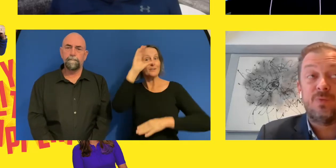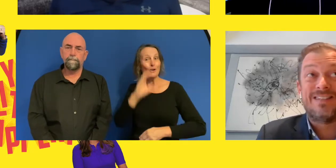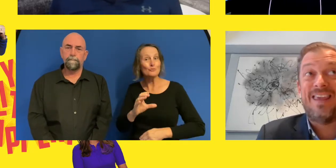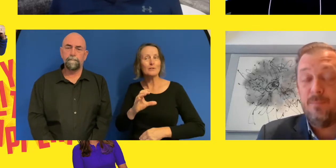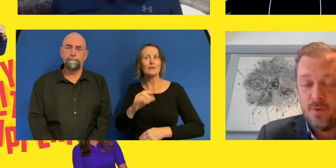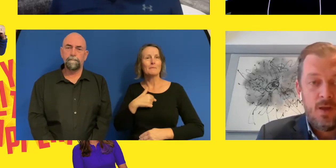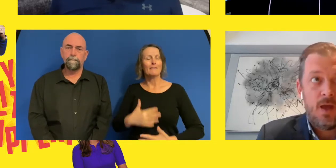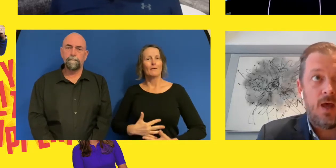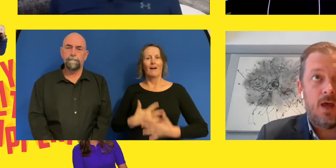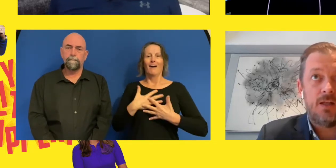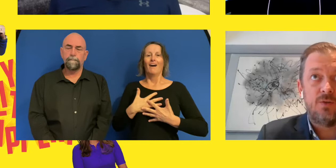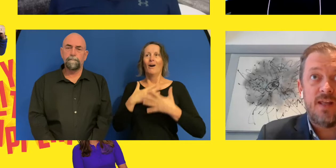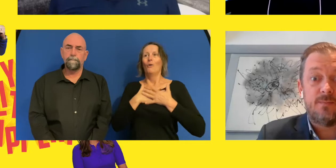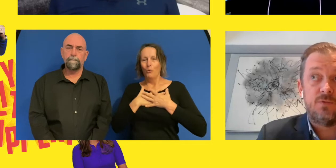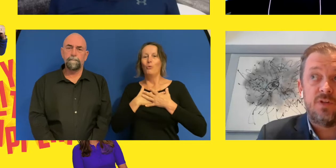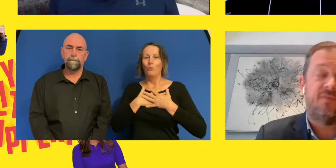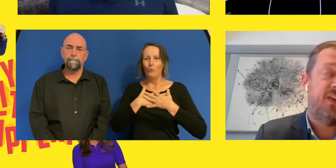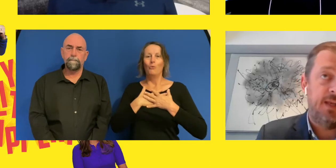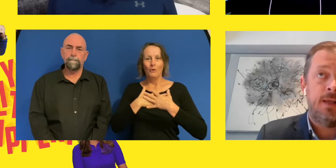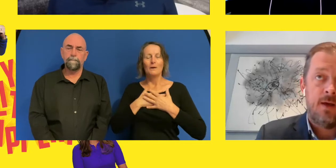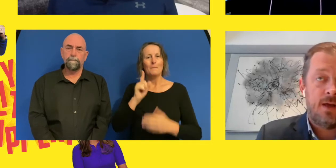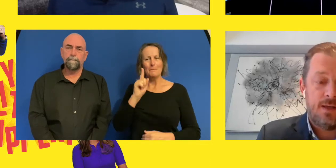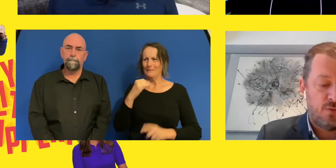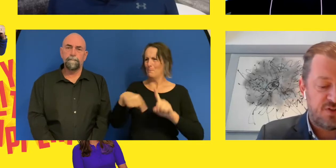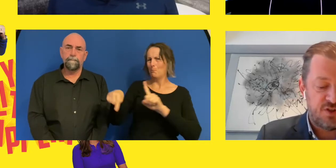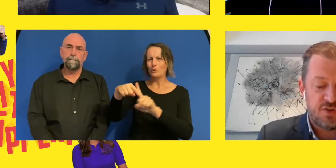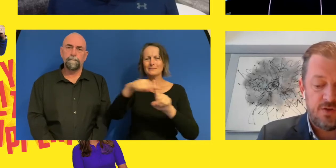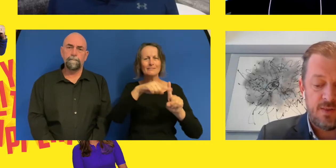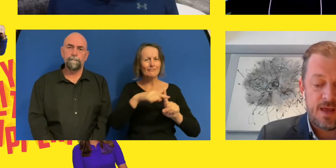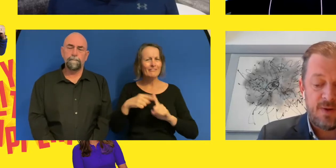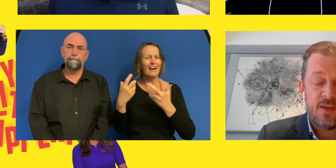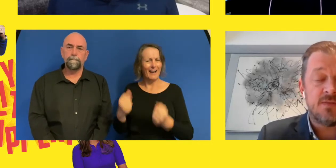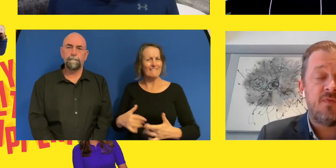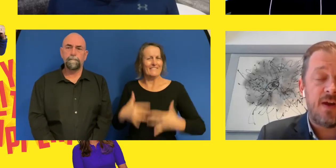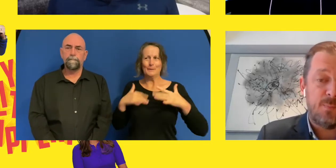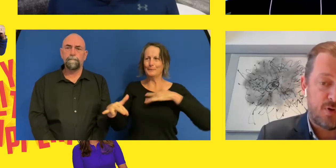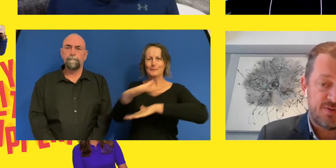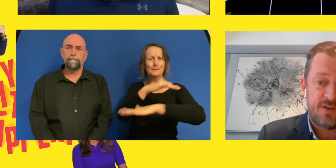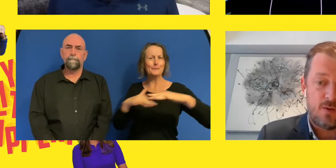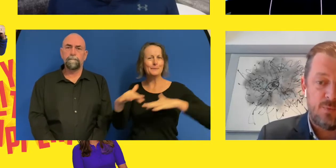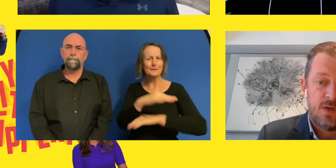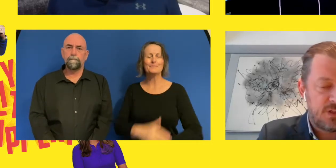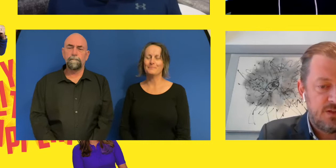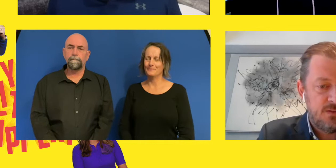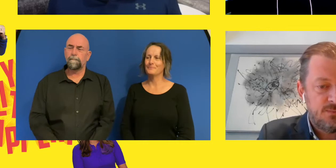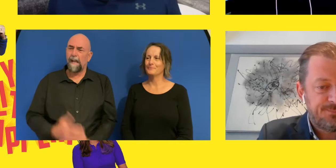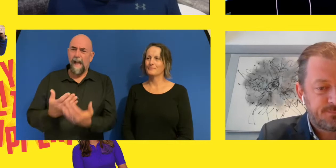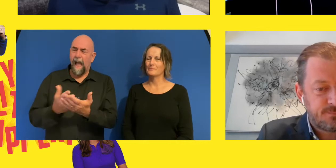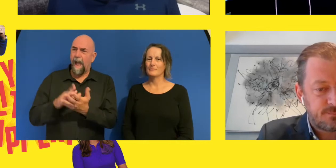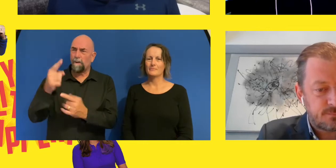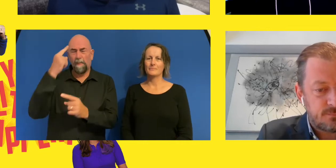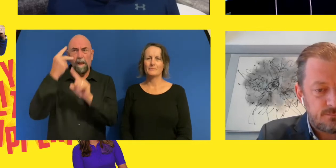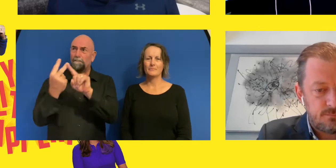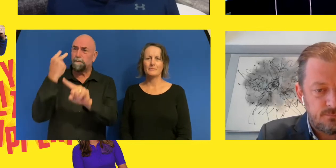impossible to escape to that feeling in conversations here and there. But I think it's very positive now. How do you reflect